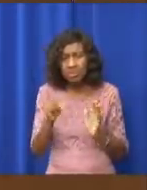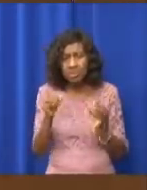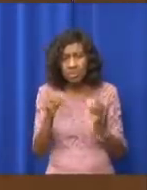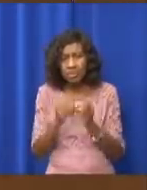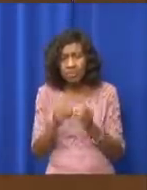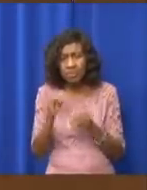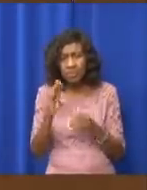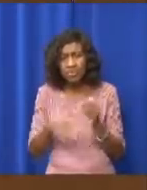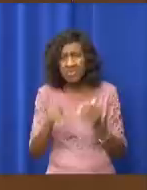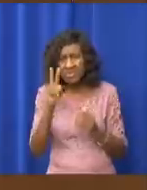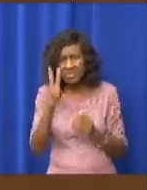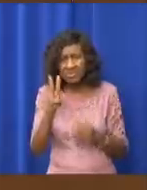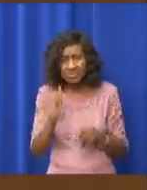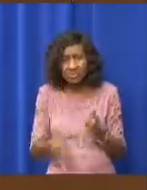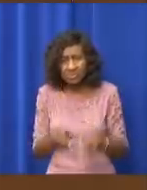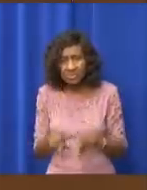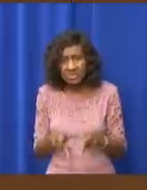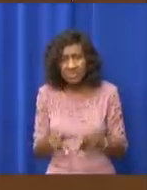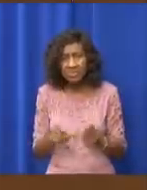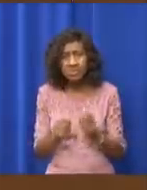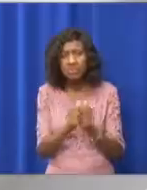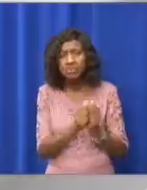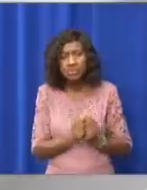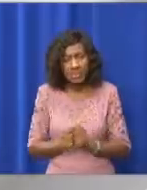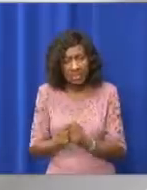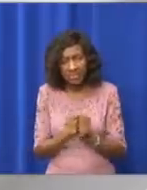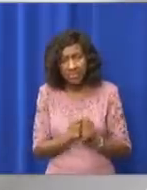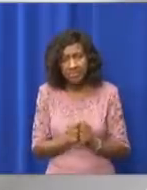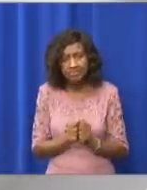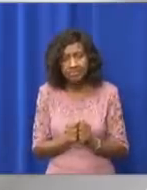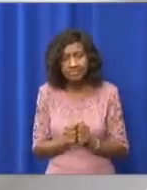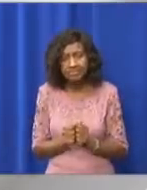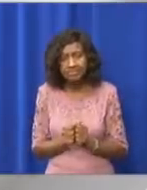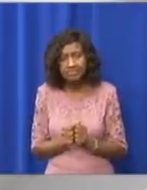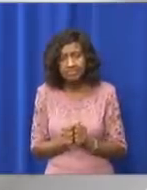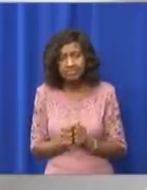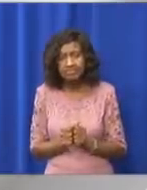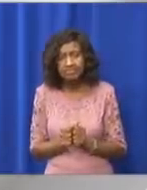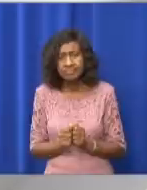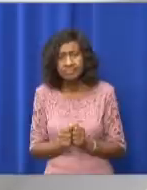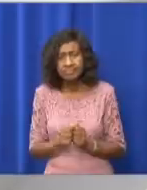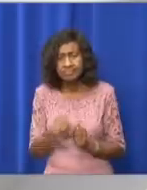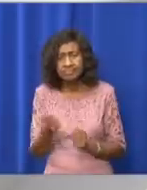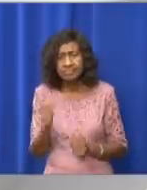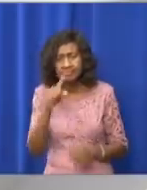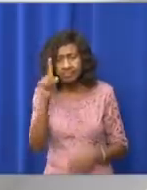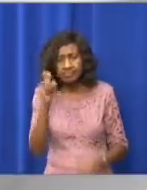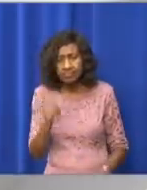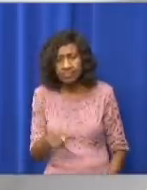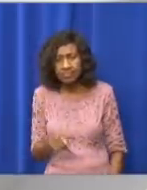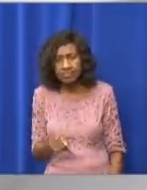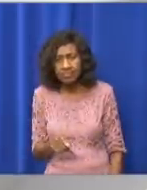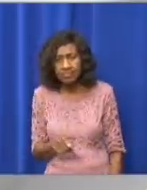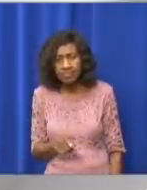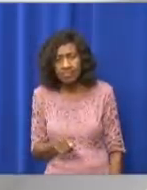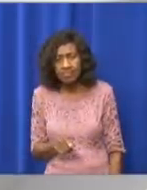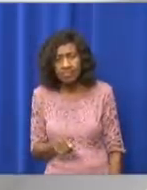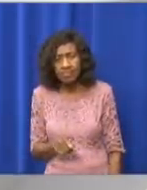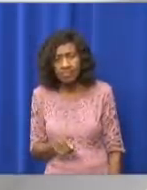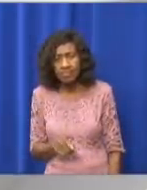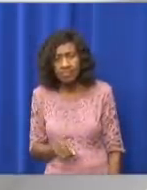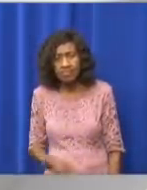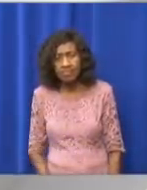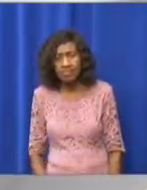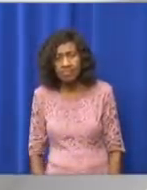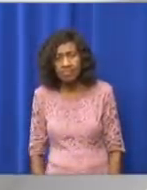will congregate together. Okay. Thank you. And the second one is, I know the answer to this, but I think that a number of listeners